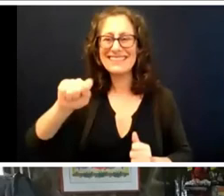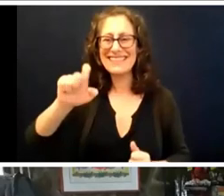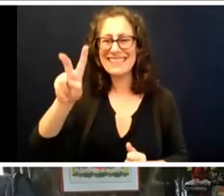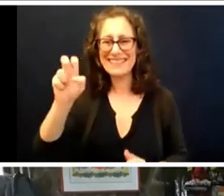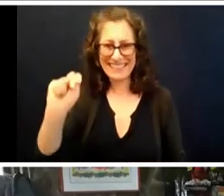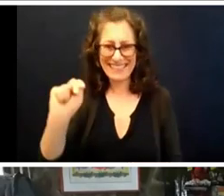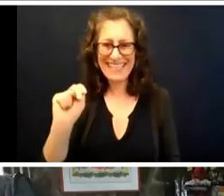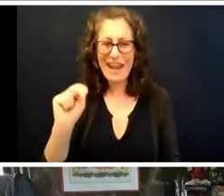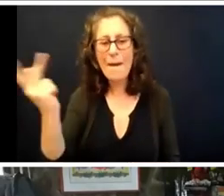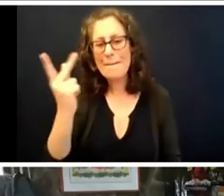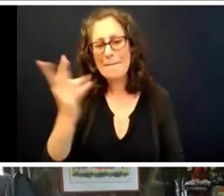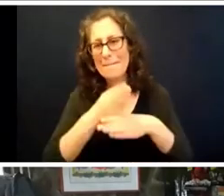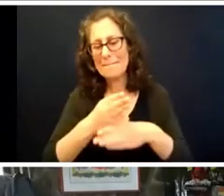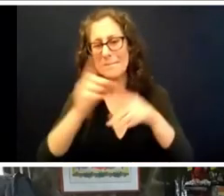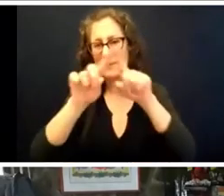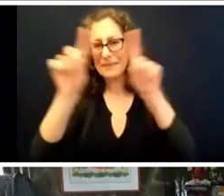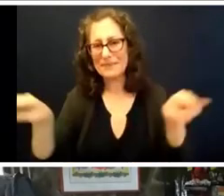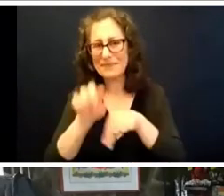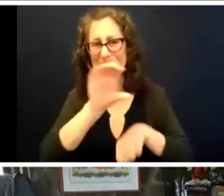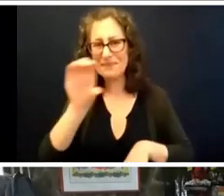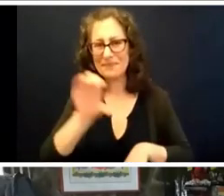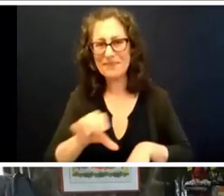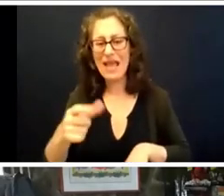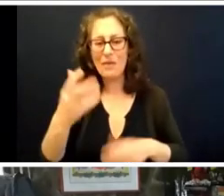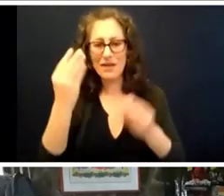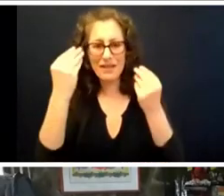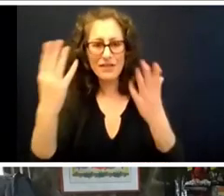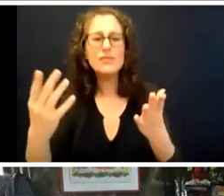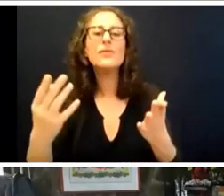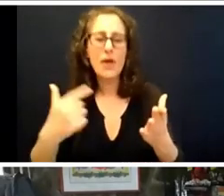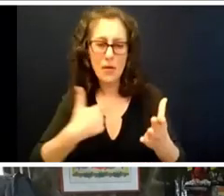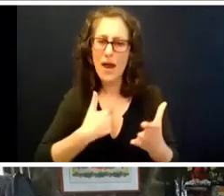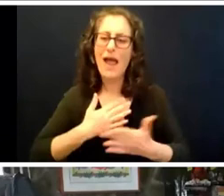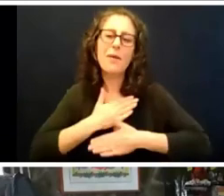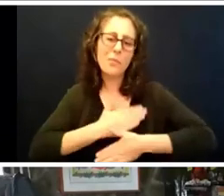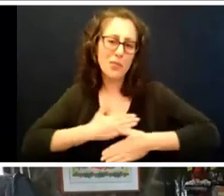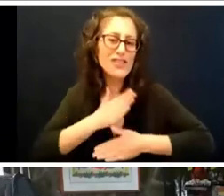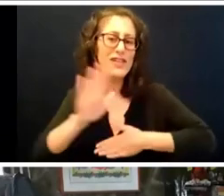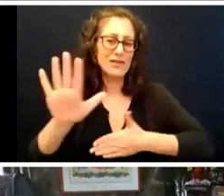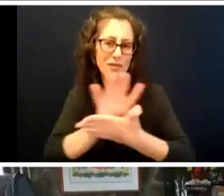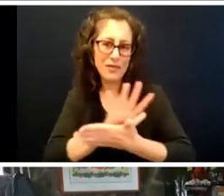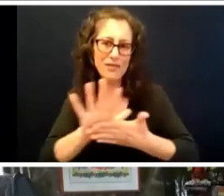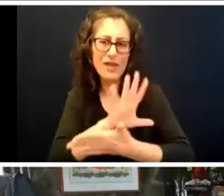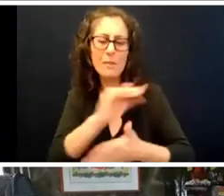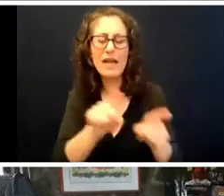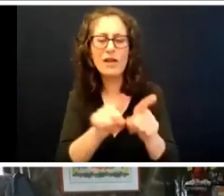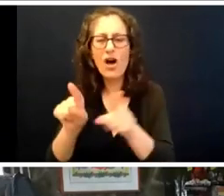we're sharing the Zoom screen. I just want to say how much I appreciated your film. And also, Jennifer,